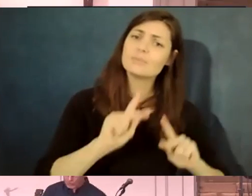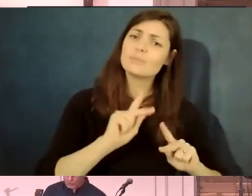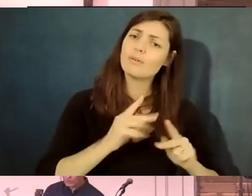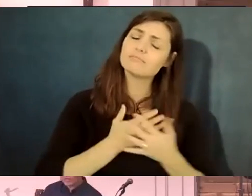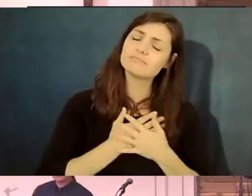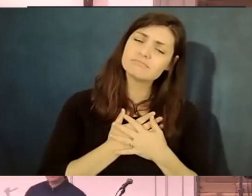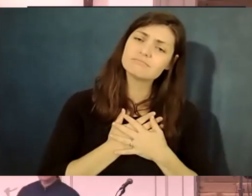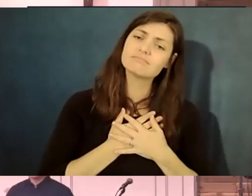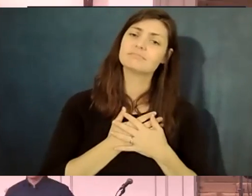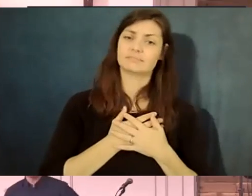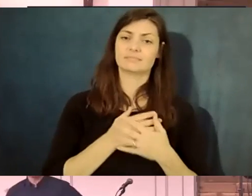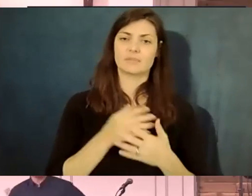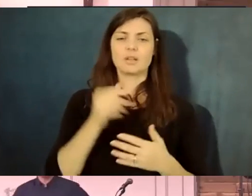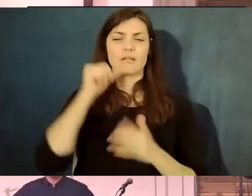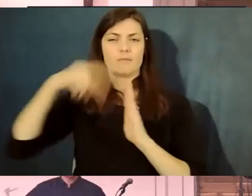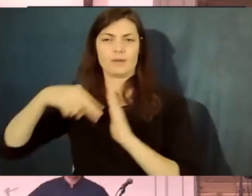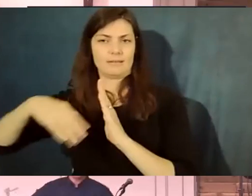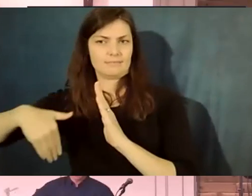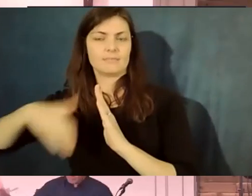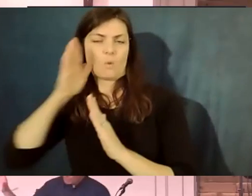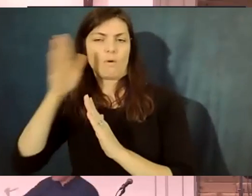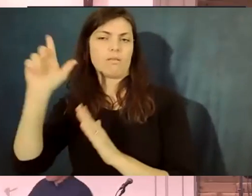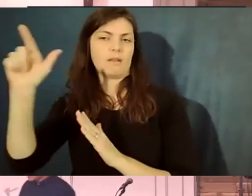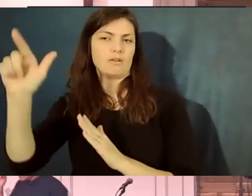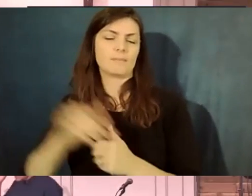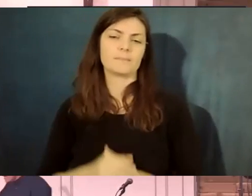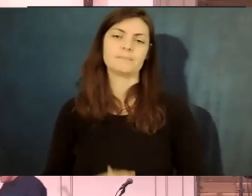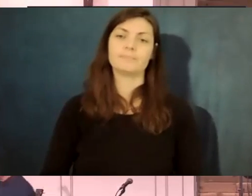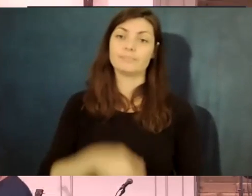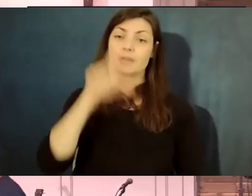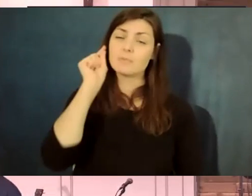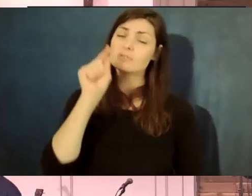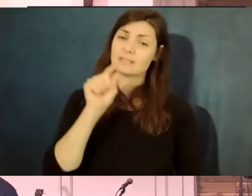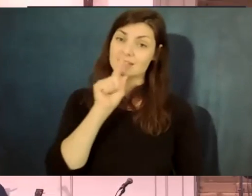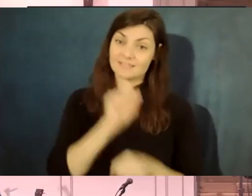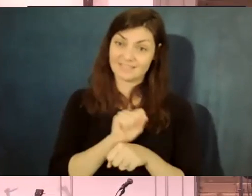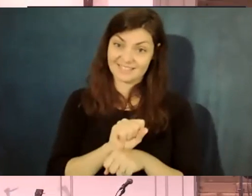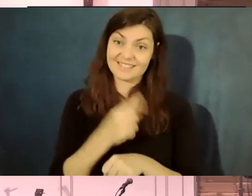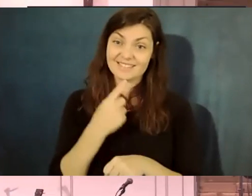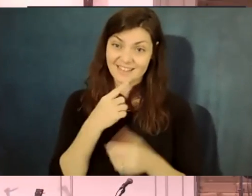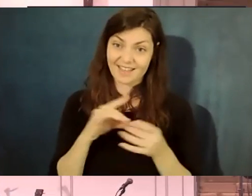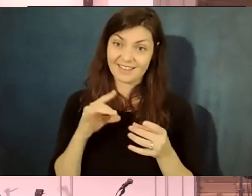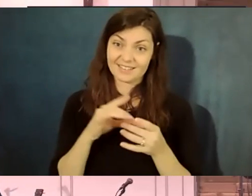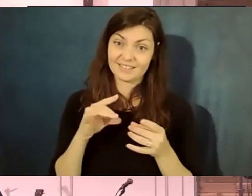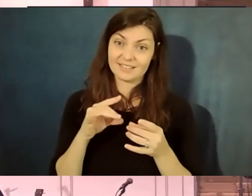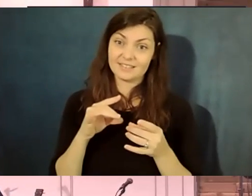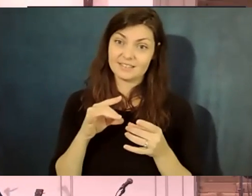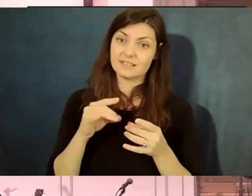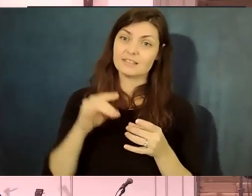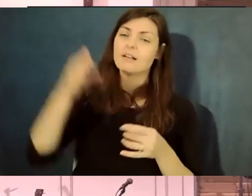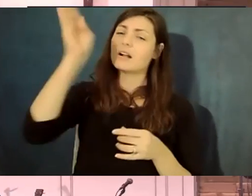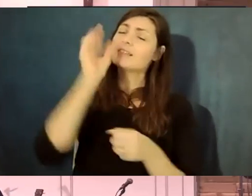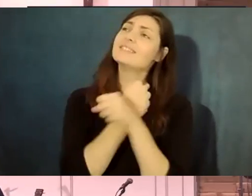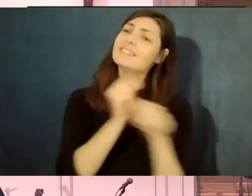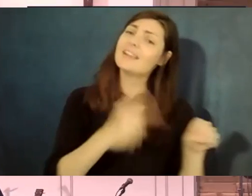sacrificial love. We didn't even read it. We'll get to it when we get to the rest of the passage. But he literally said, God, save